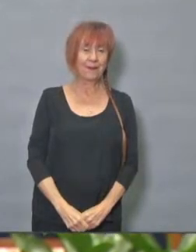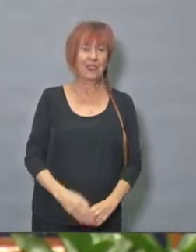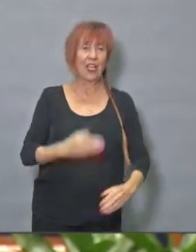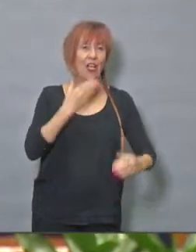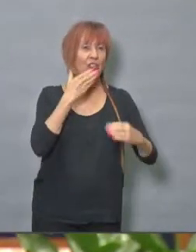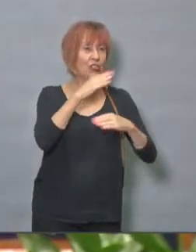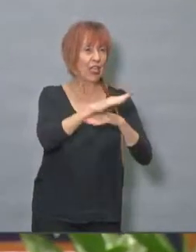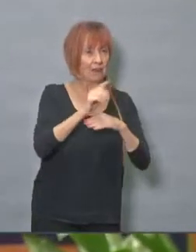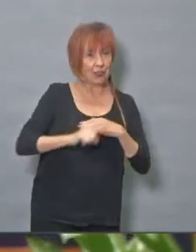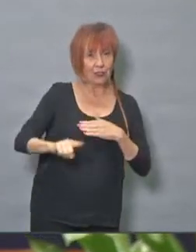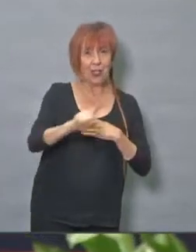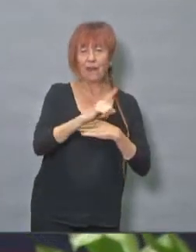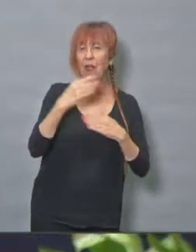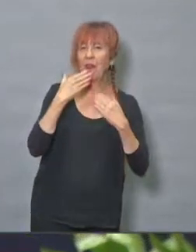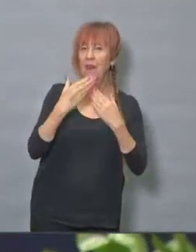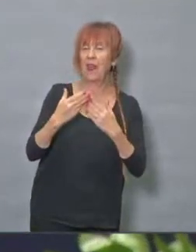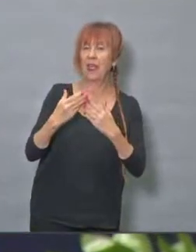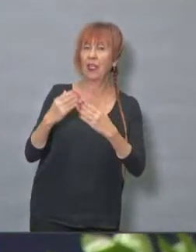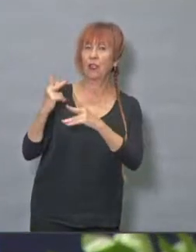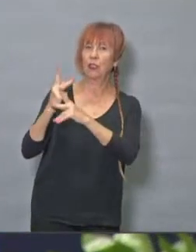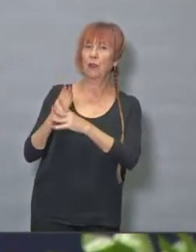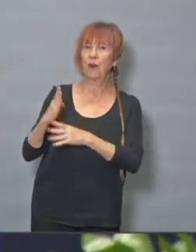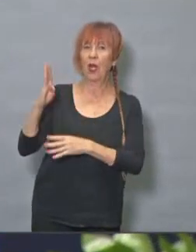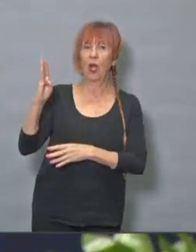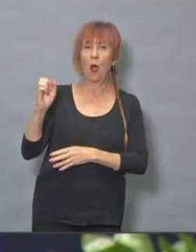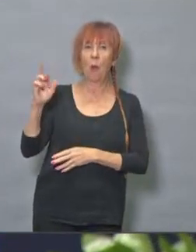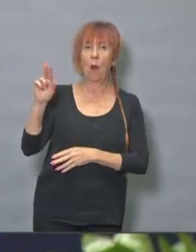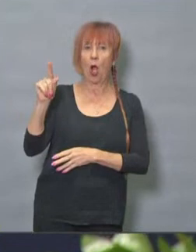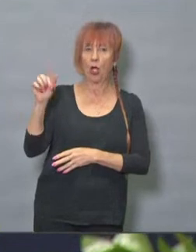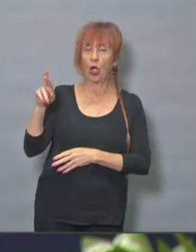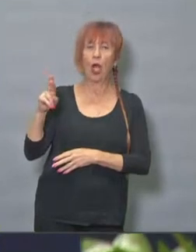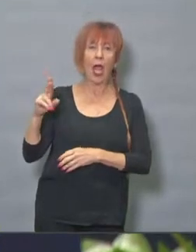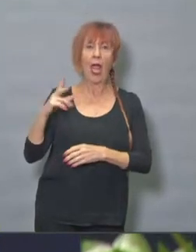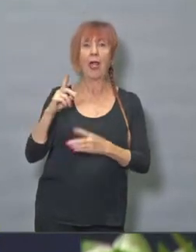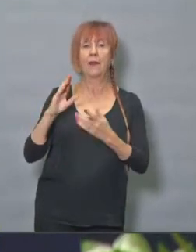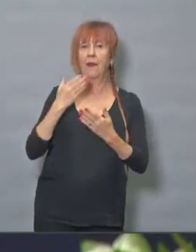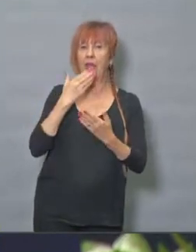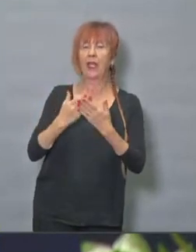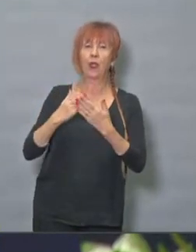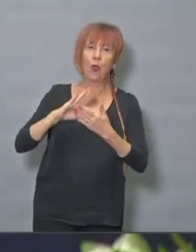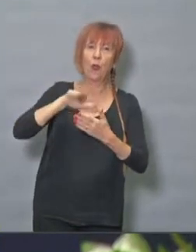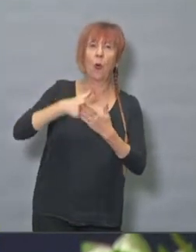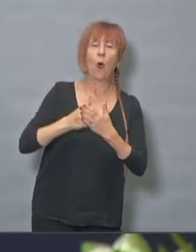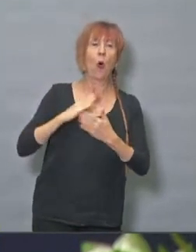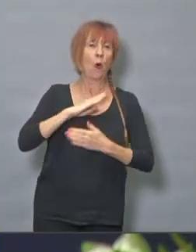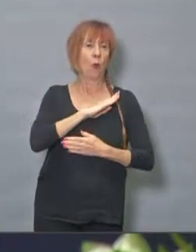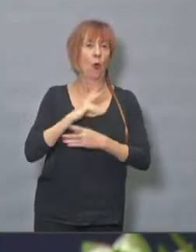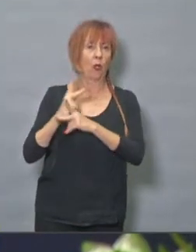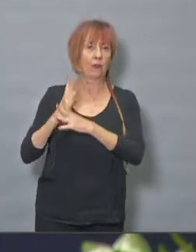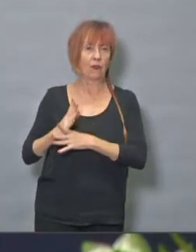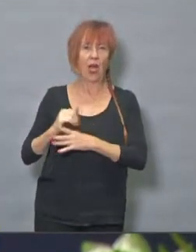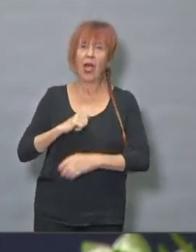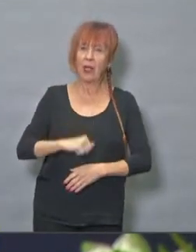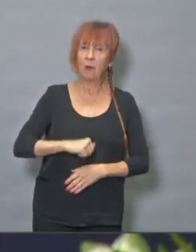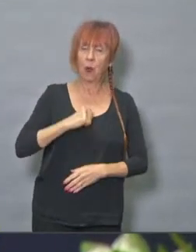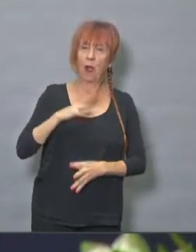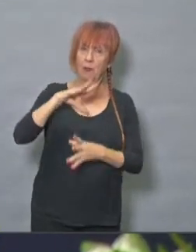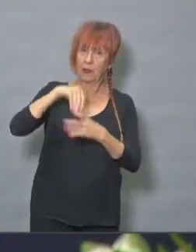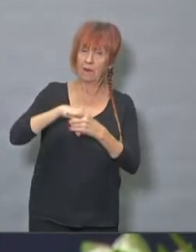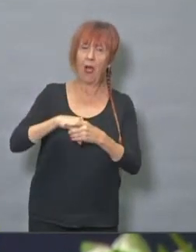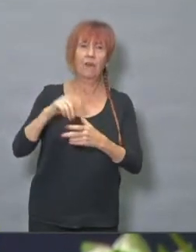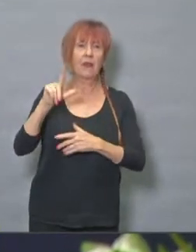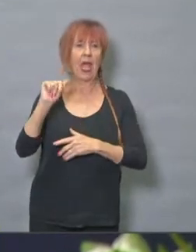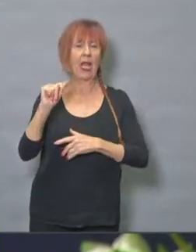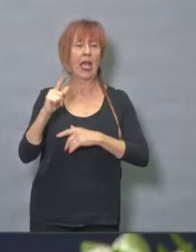Good afternoon, everyone, and thank you, Supervisor Barger, and to the entire Board of Supervisors. I'm proud to be part of the LA